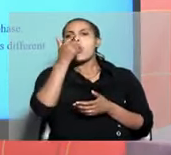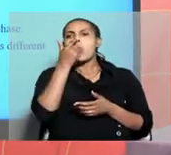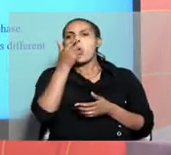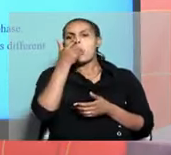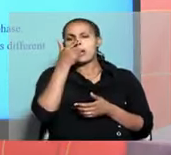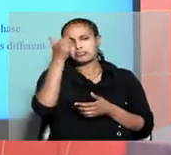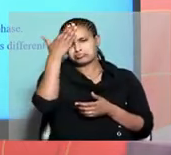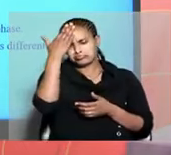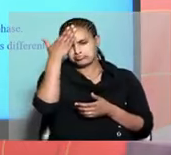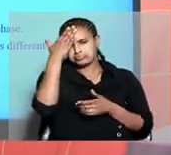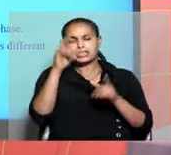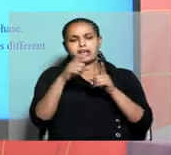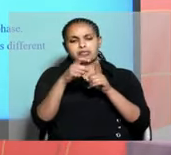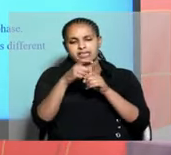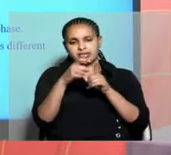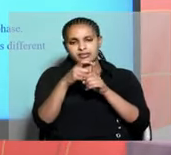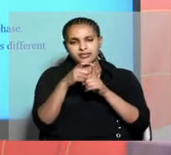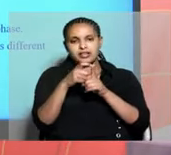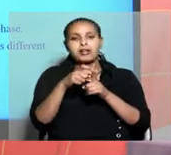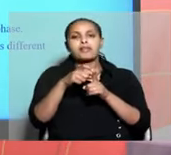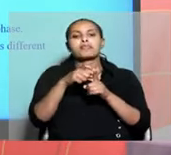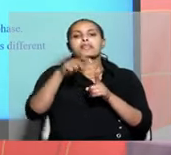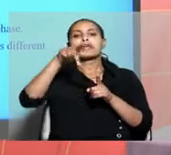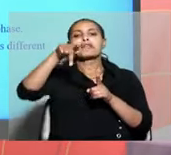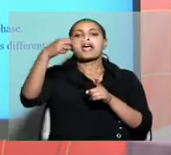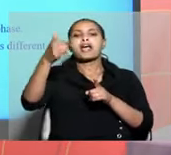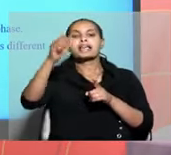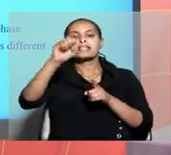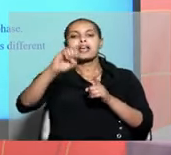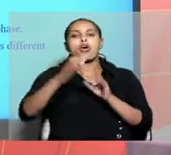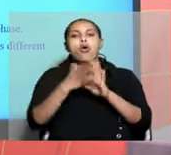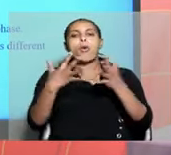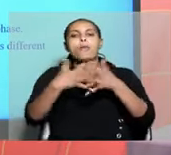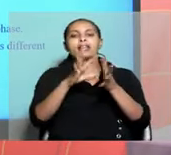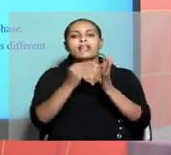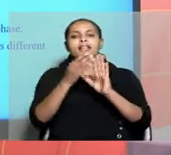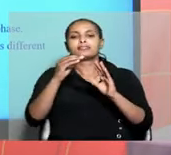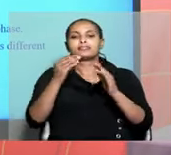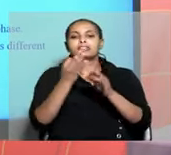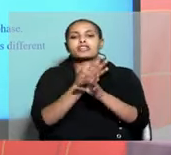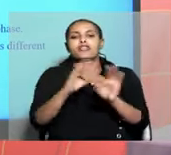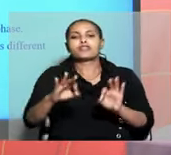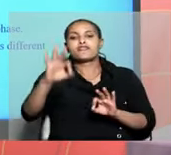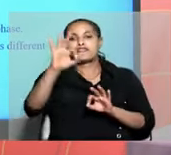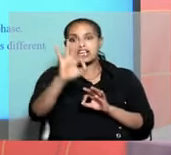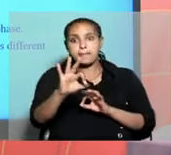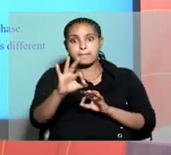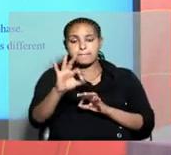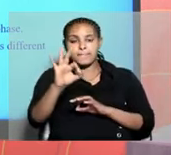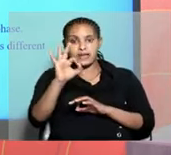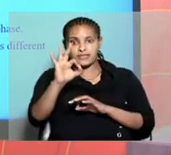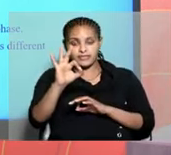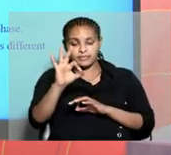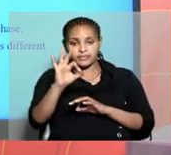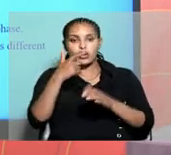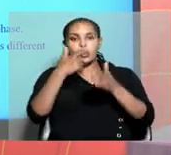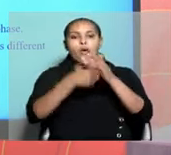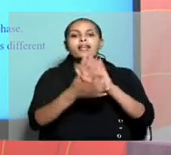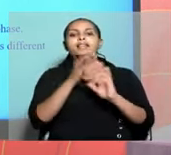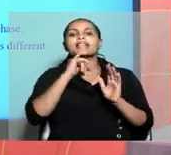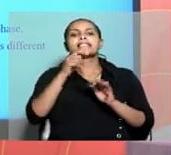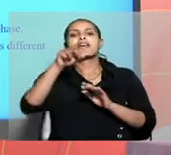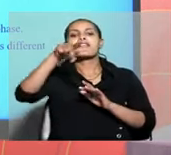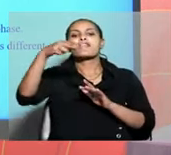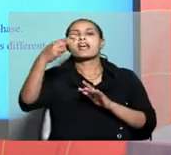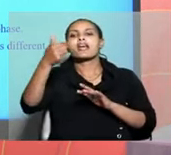Common terms: phase, component and degree of freedom. What is a